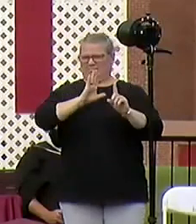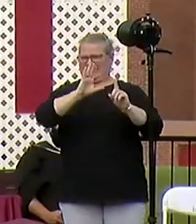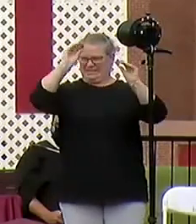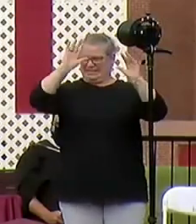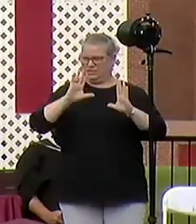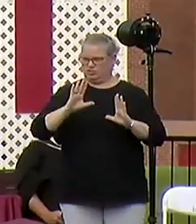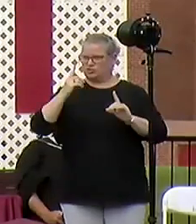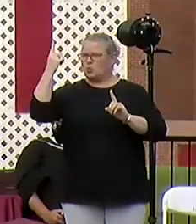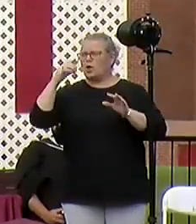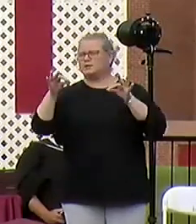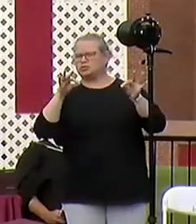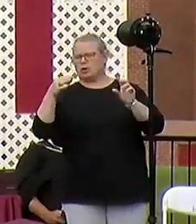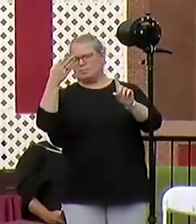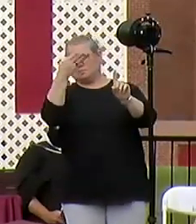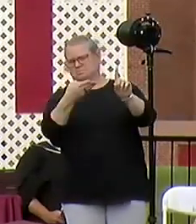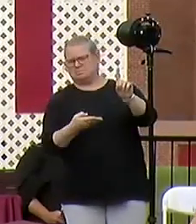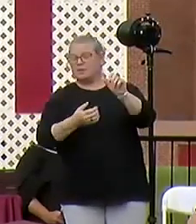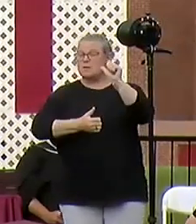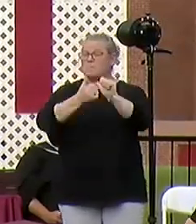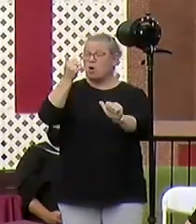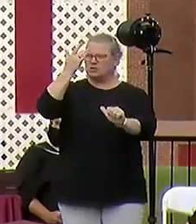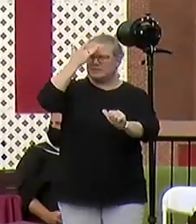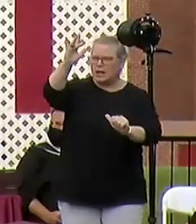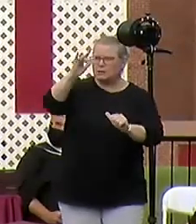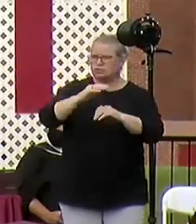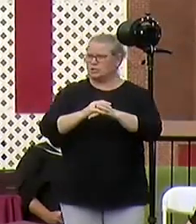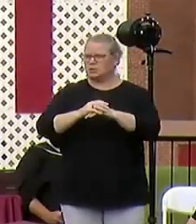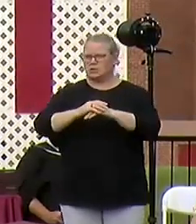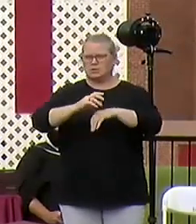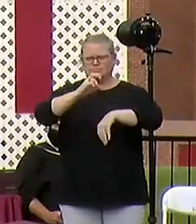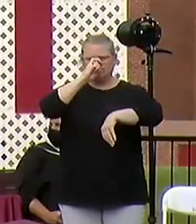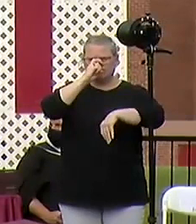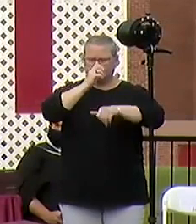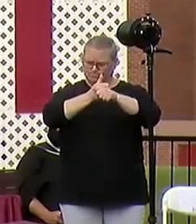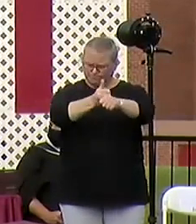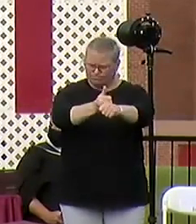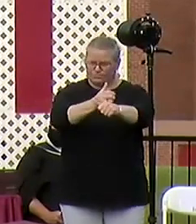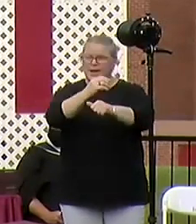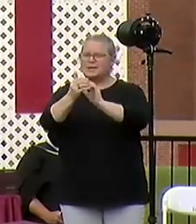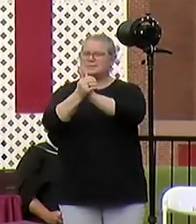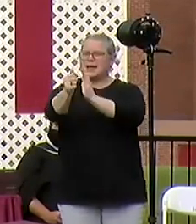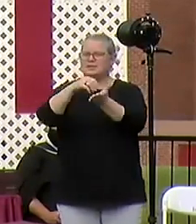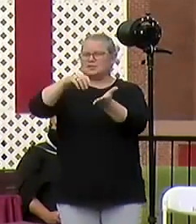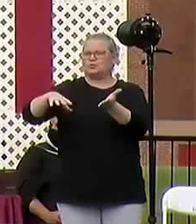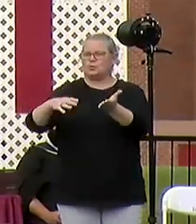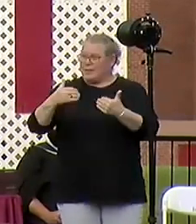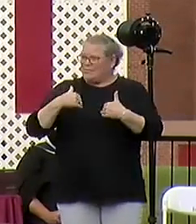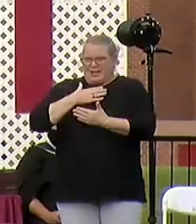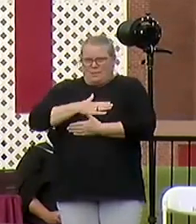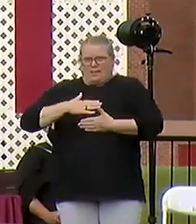him as amongst the most intelligent, disciplined, and talented students I have had the pleasure of